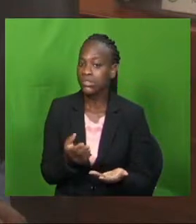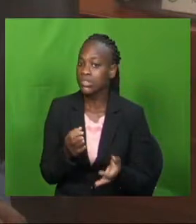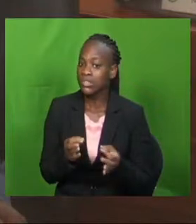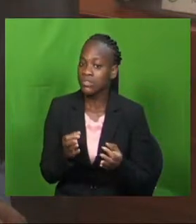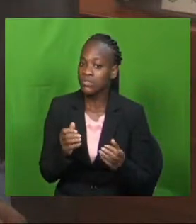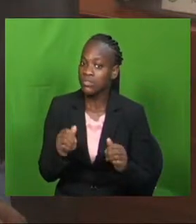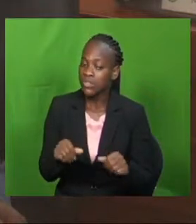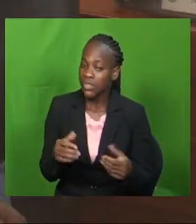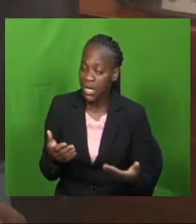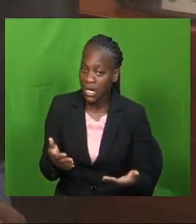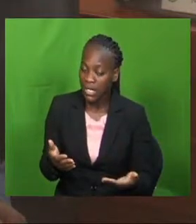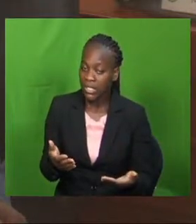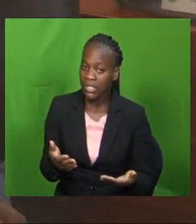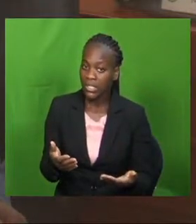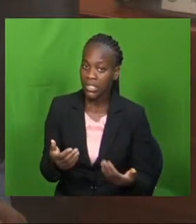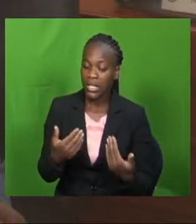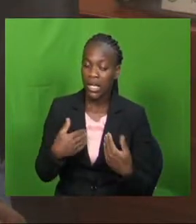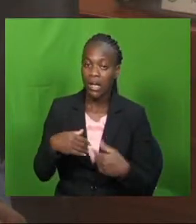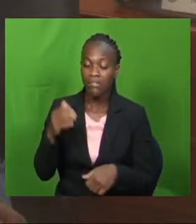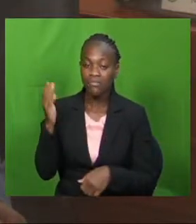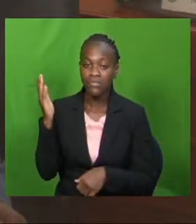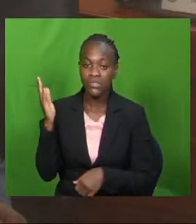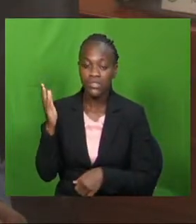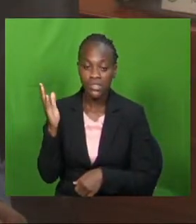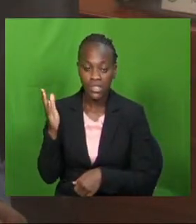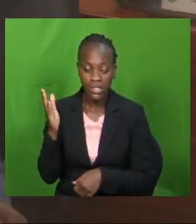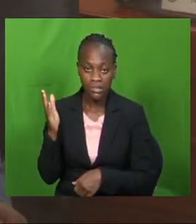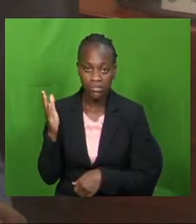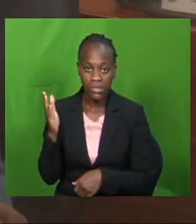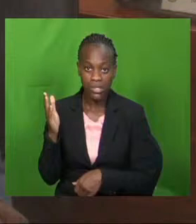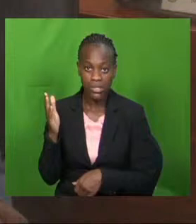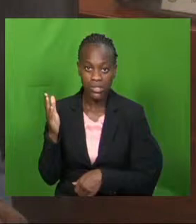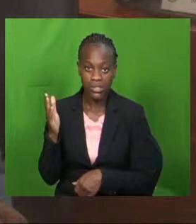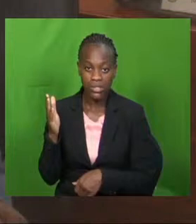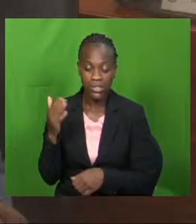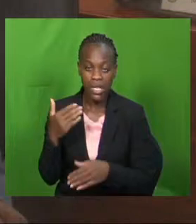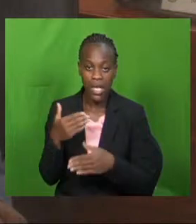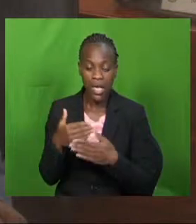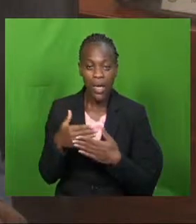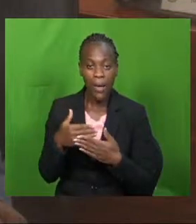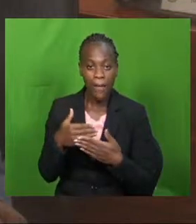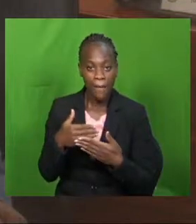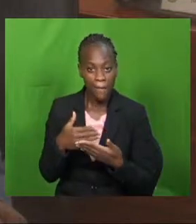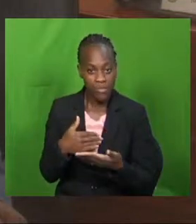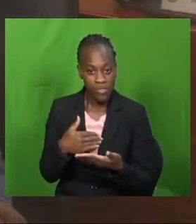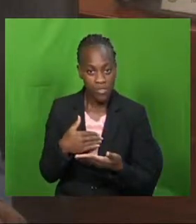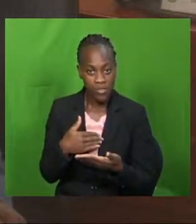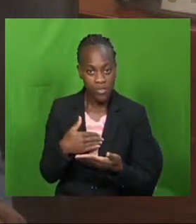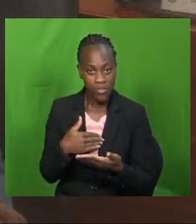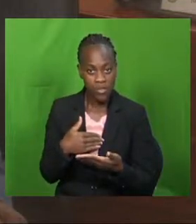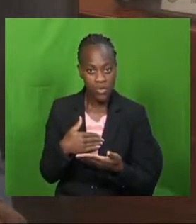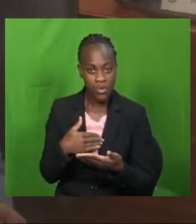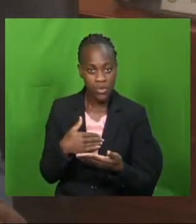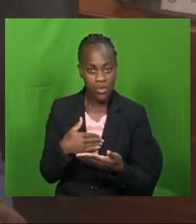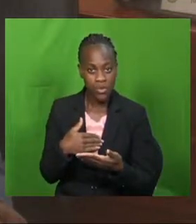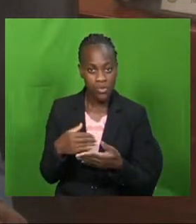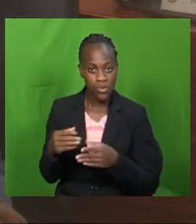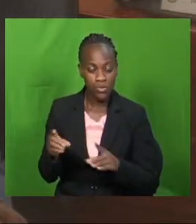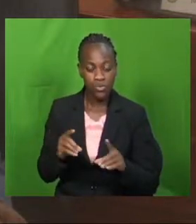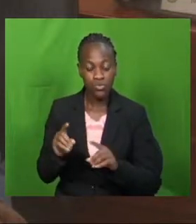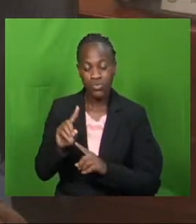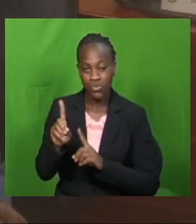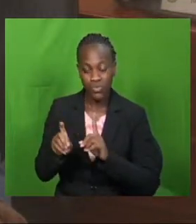have a statement read before we go to question